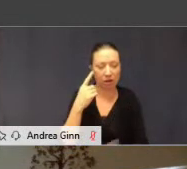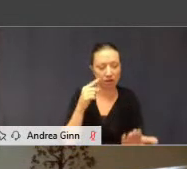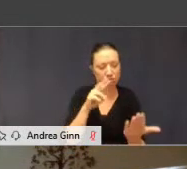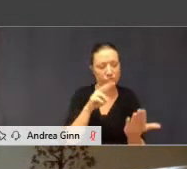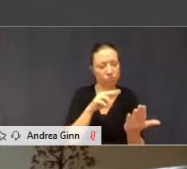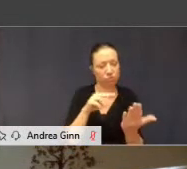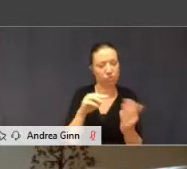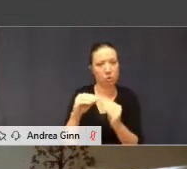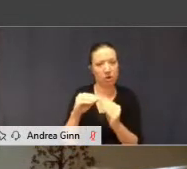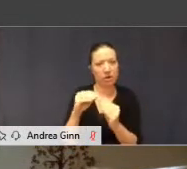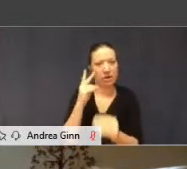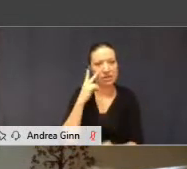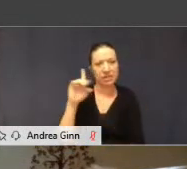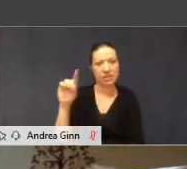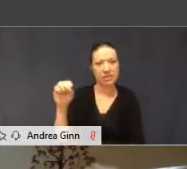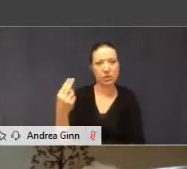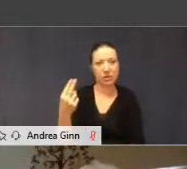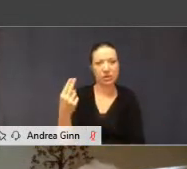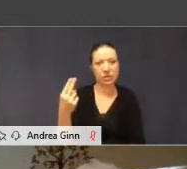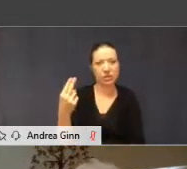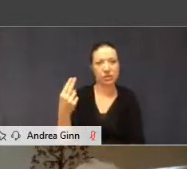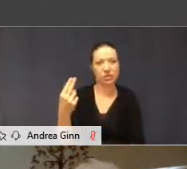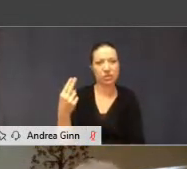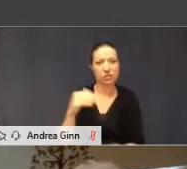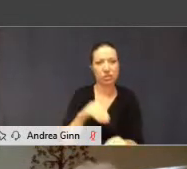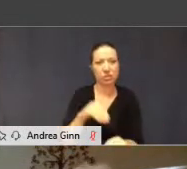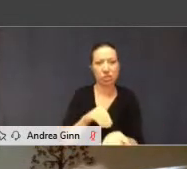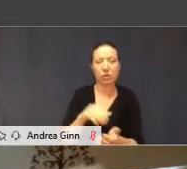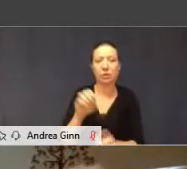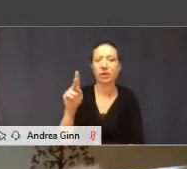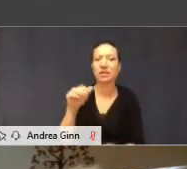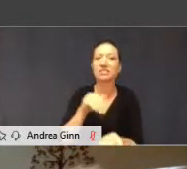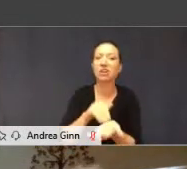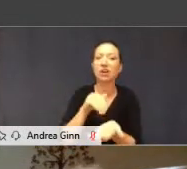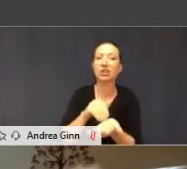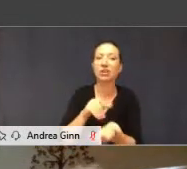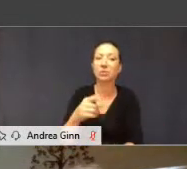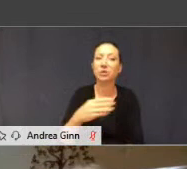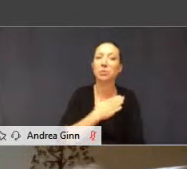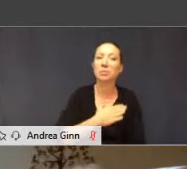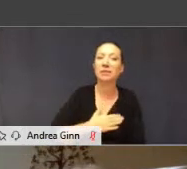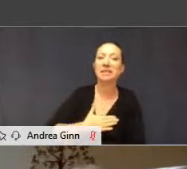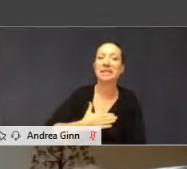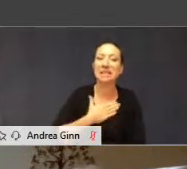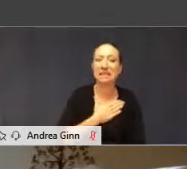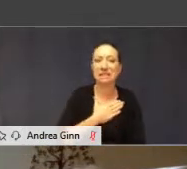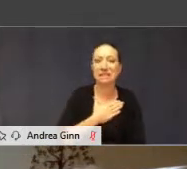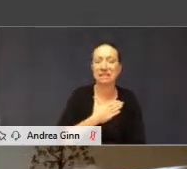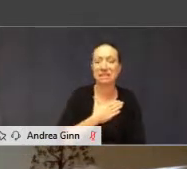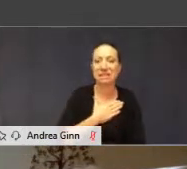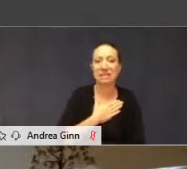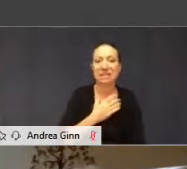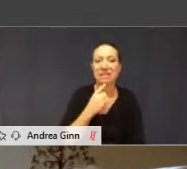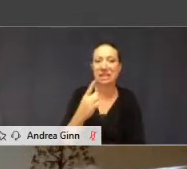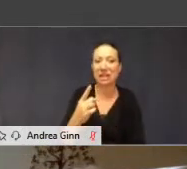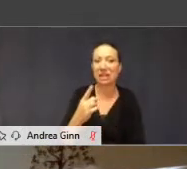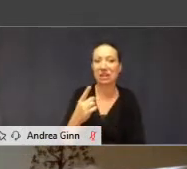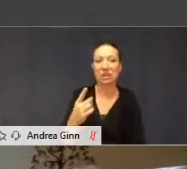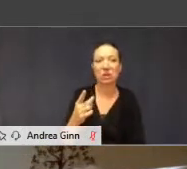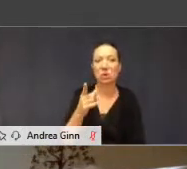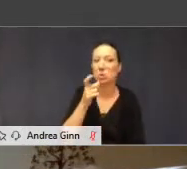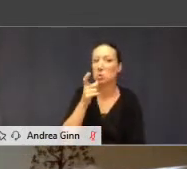see DOH, doctor. So, doctor, will you please have whoever it is in